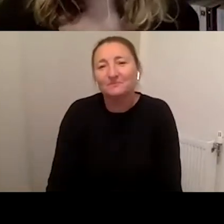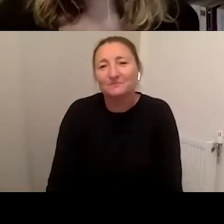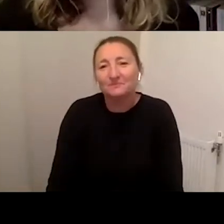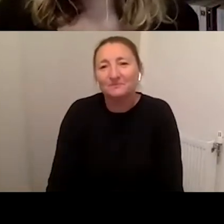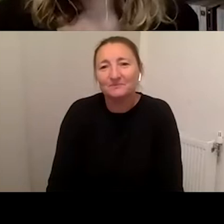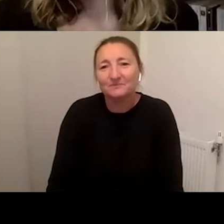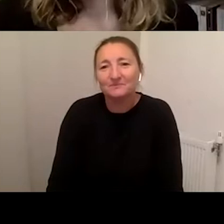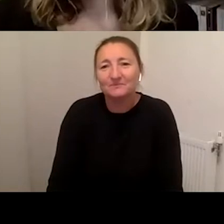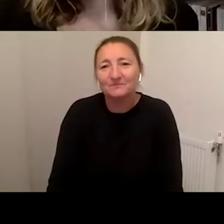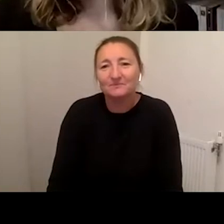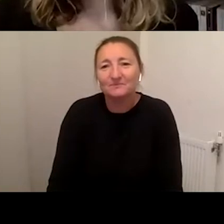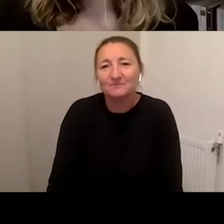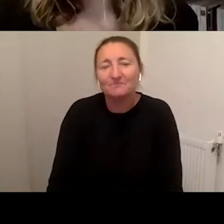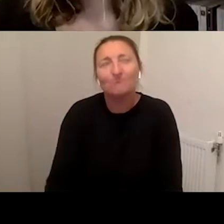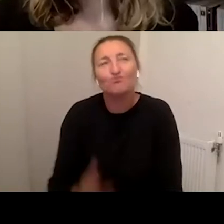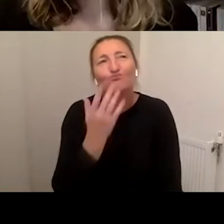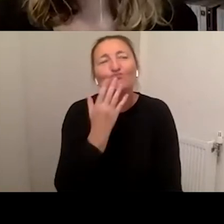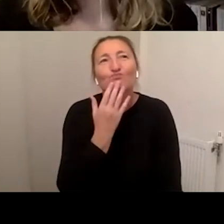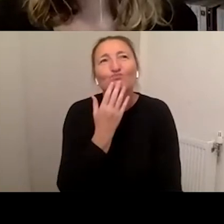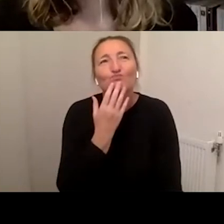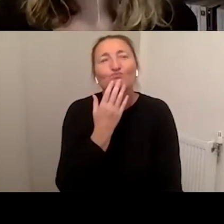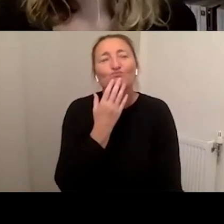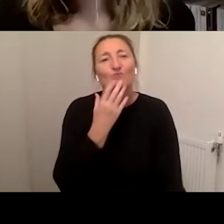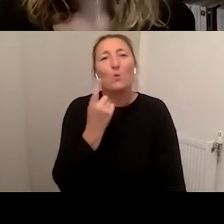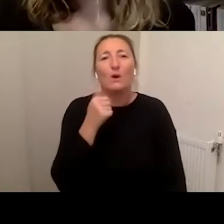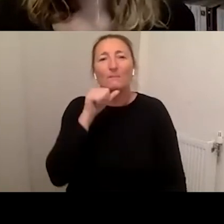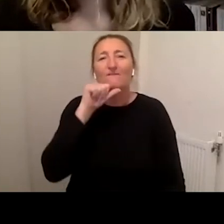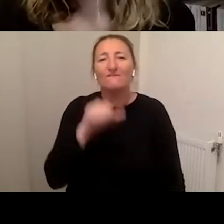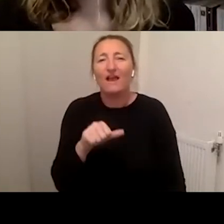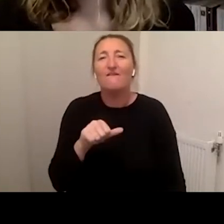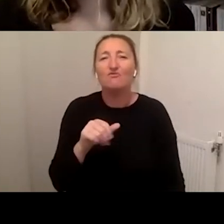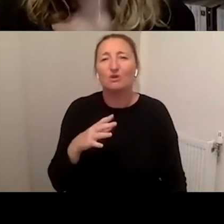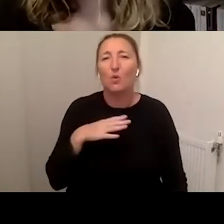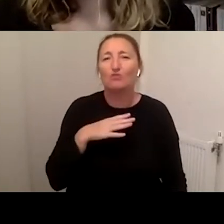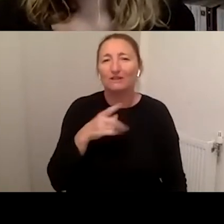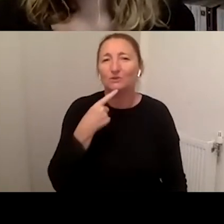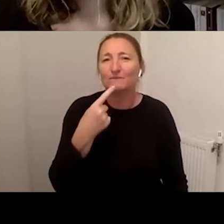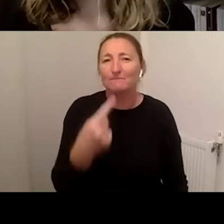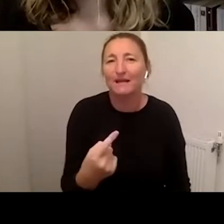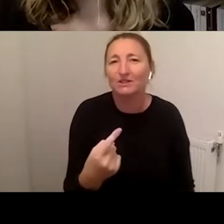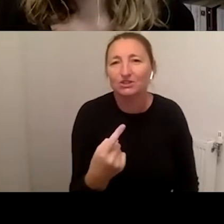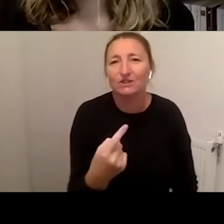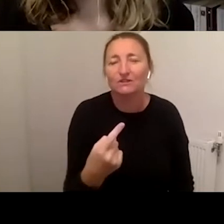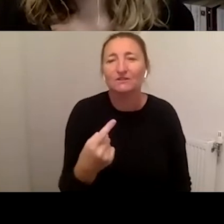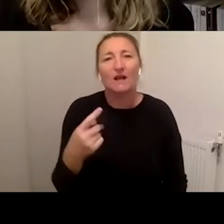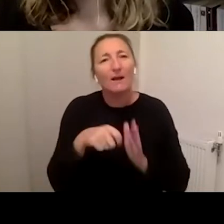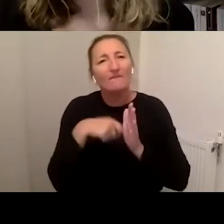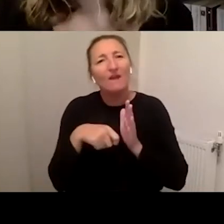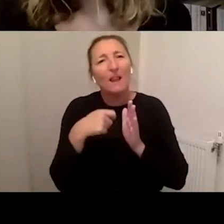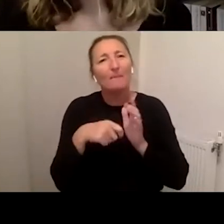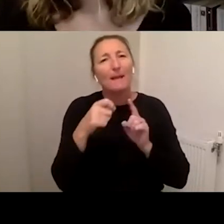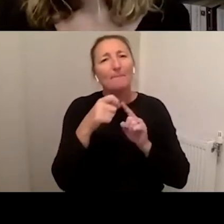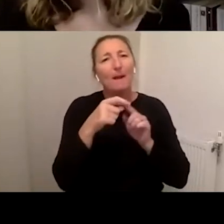Well, you named one of my favorites. So maybe there's a film made by Patagonia,